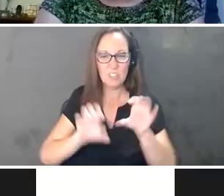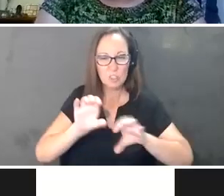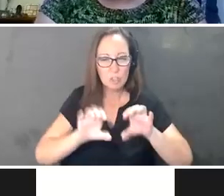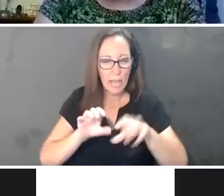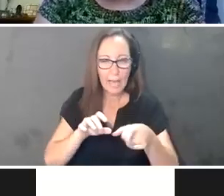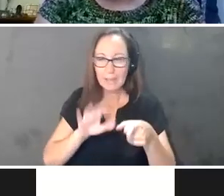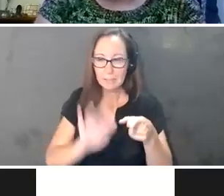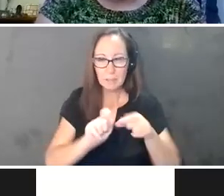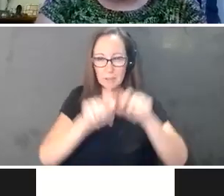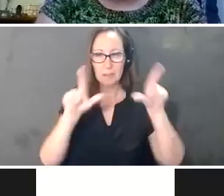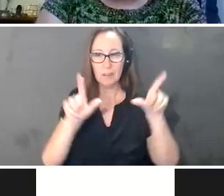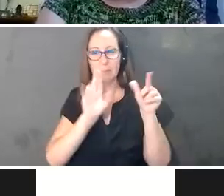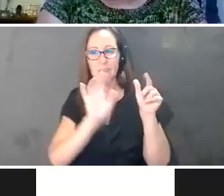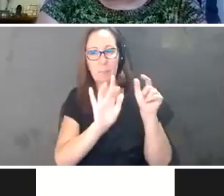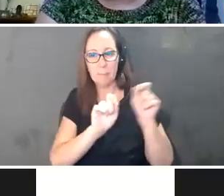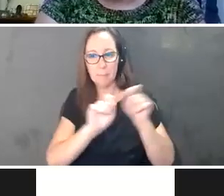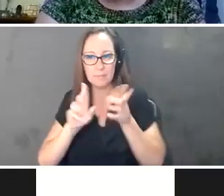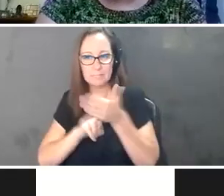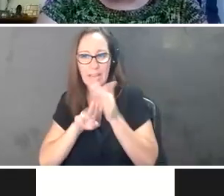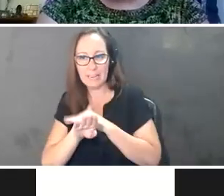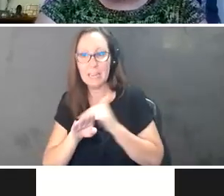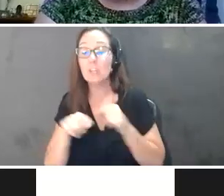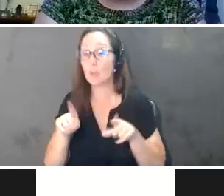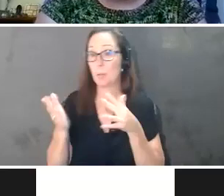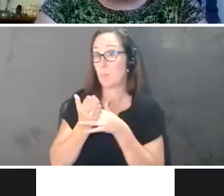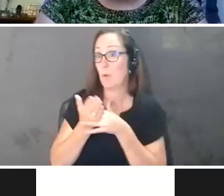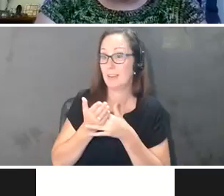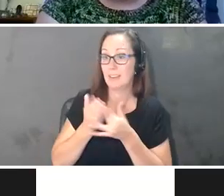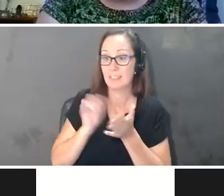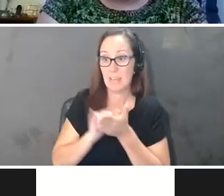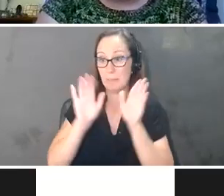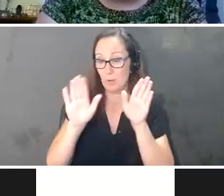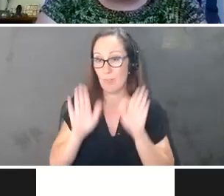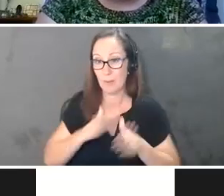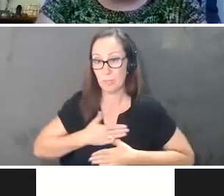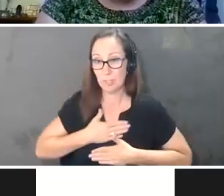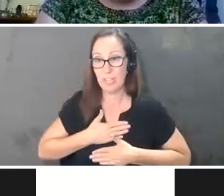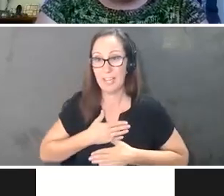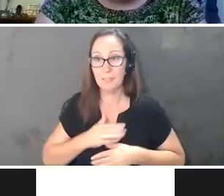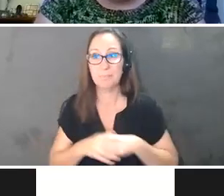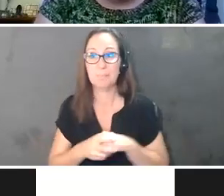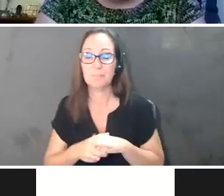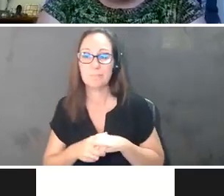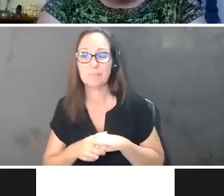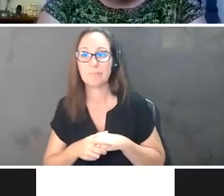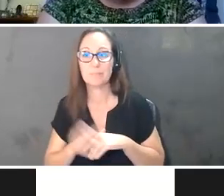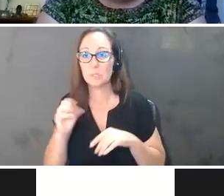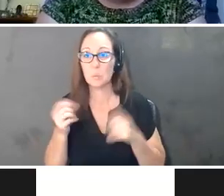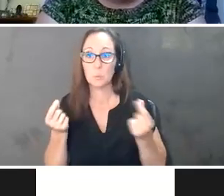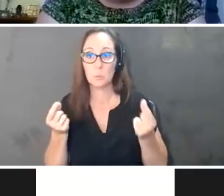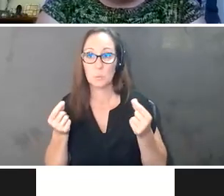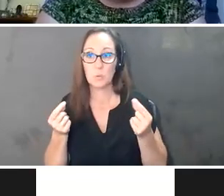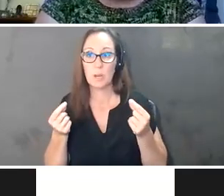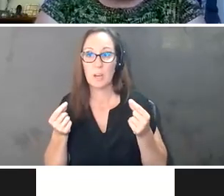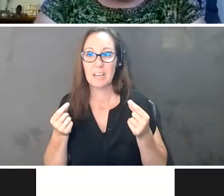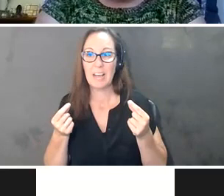of you could be so kind to sign in, especially during the break, that would be greatly appreciated. So I'm going to ask just